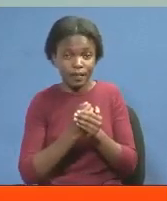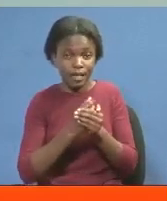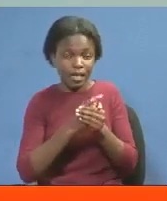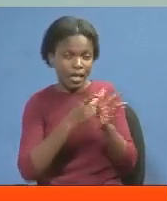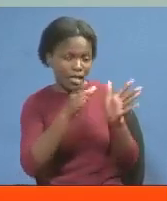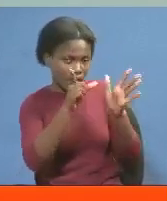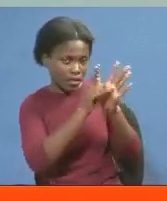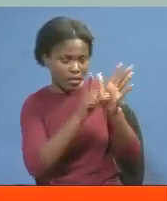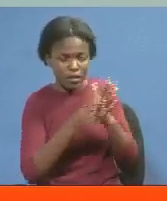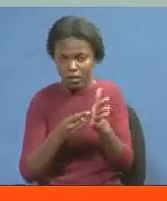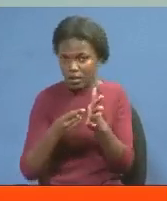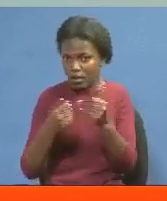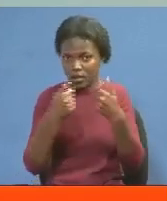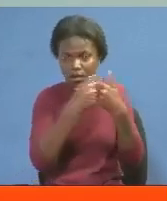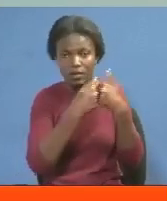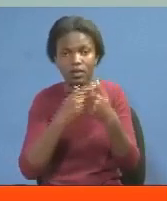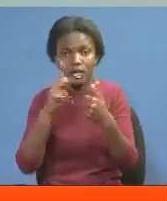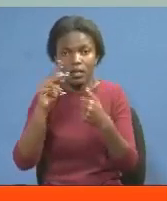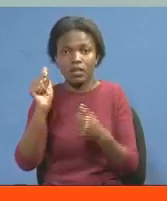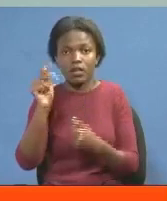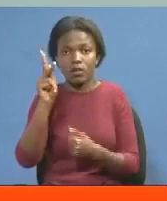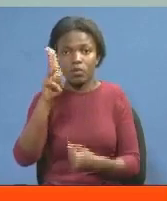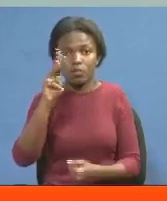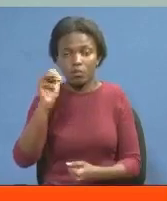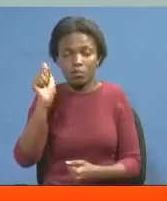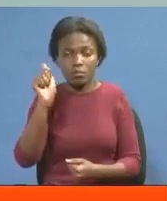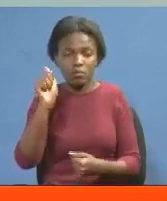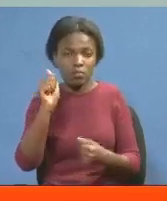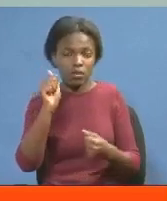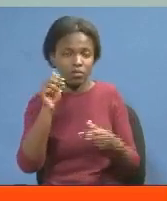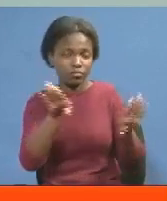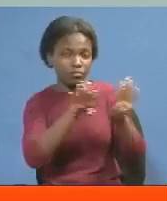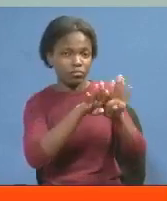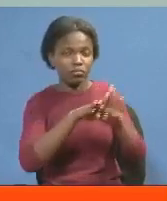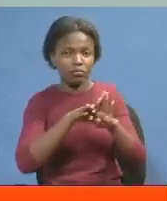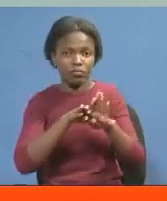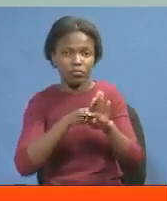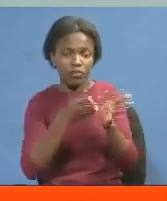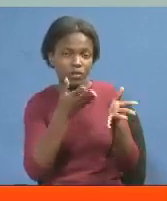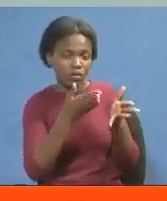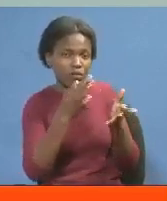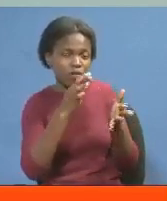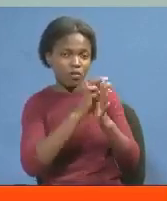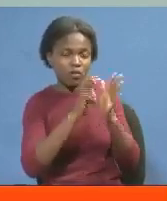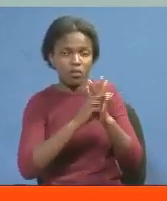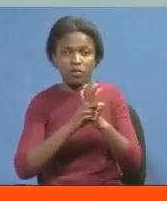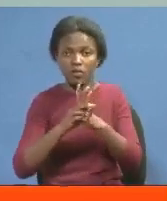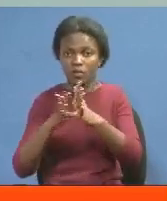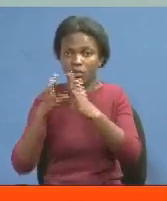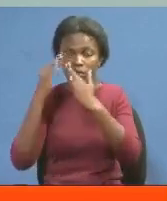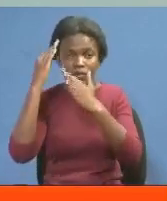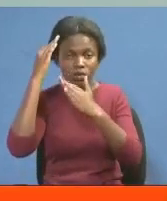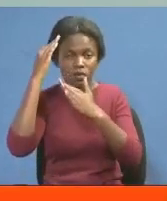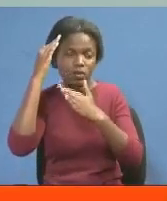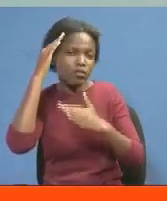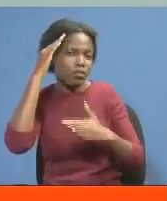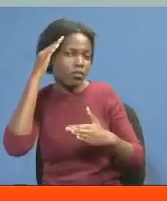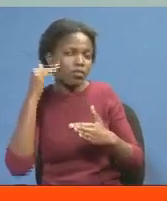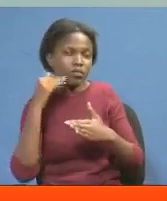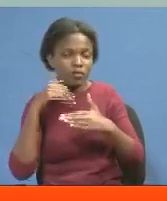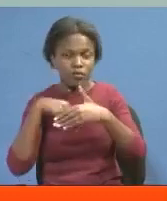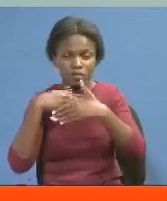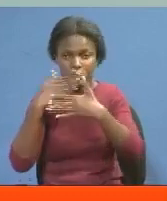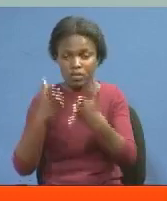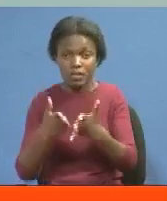challenge against the Dadaab and Kakuma closure ultimatum. After the court proceedings, there was a ruling in the court that blocked, temporarily though,